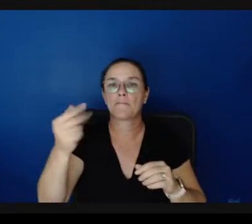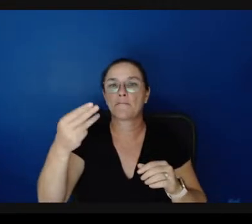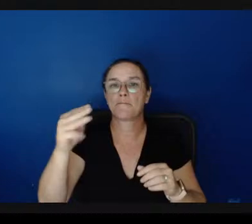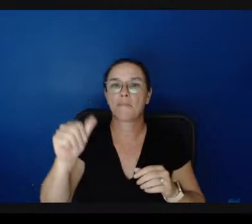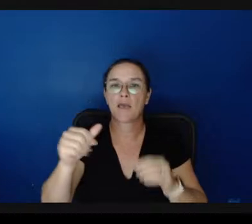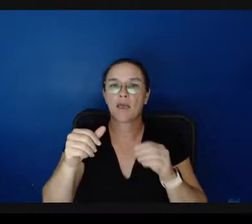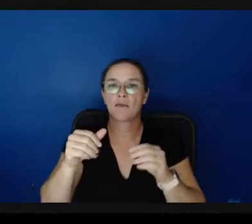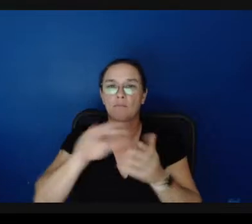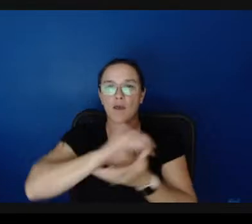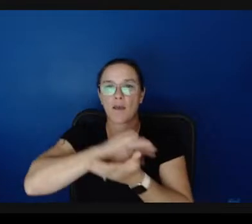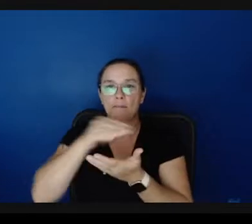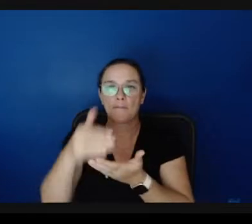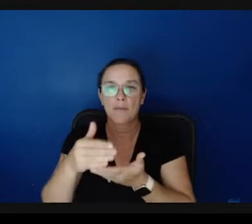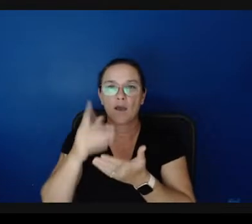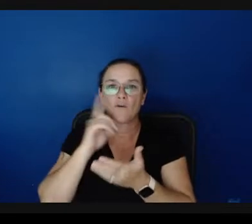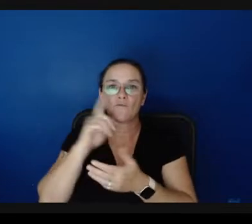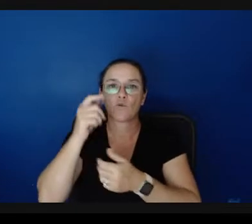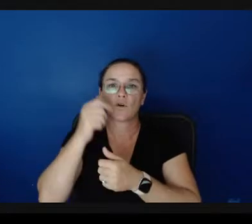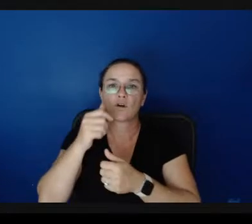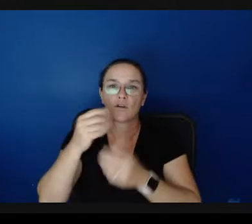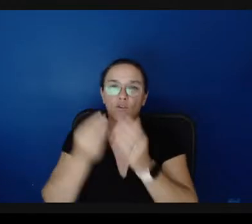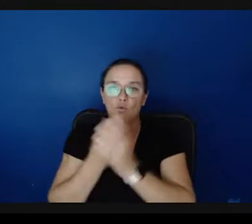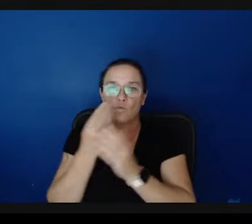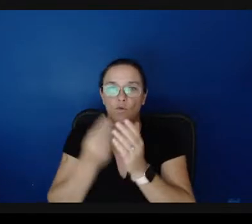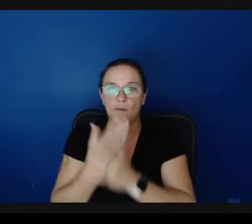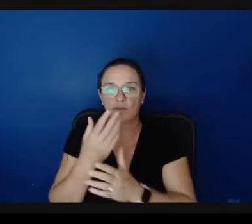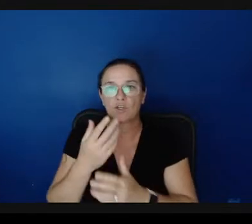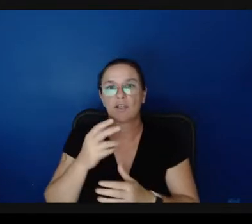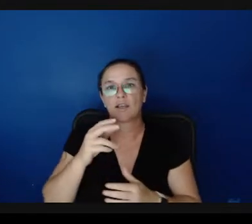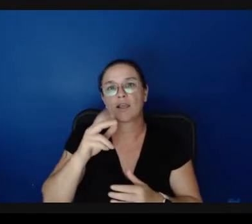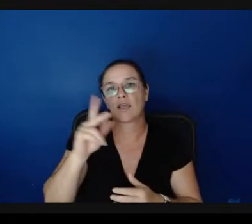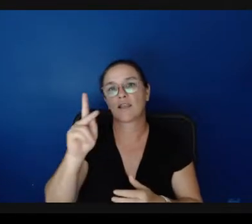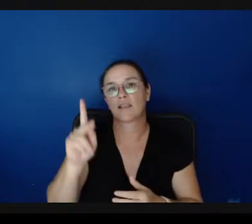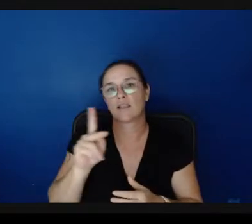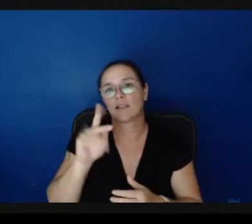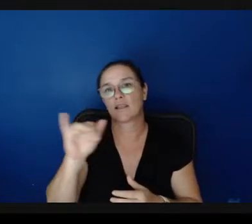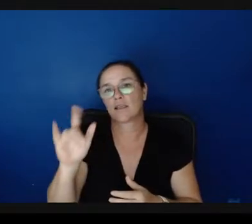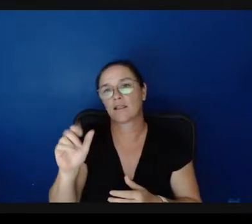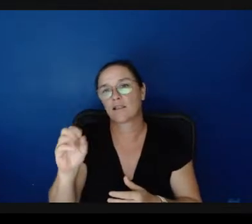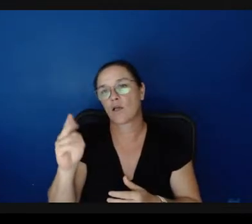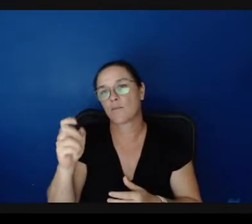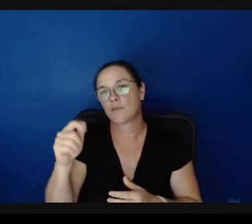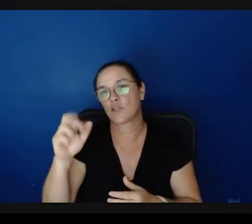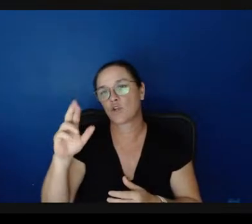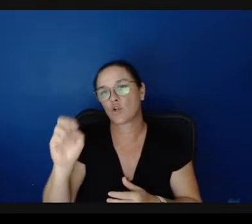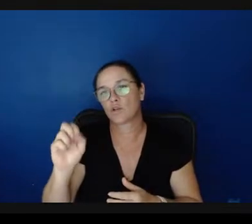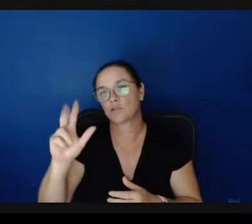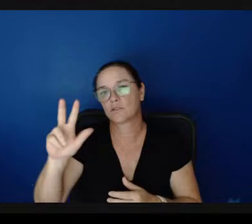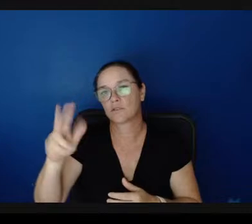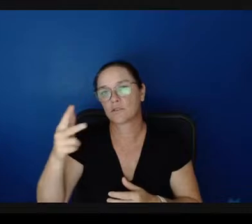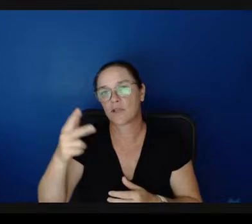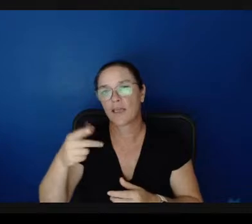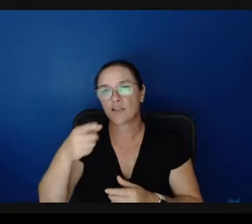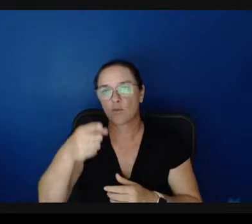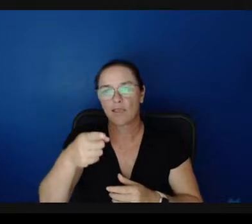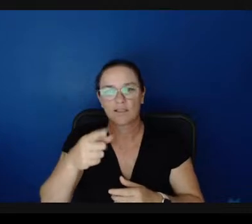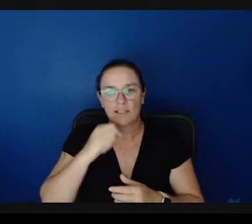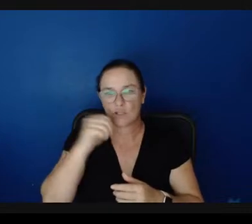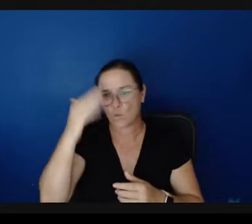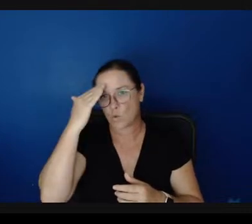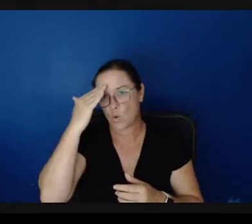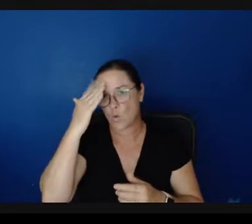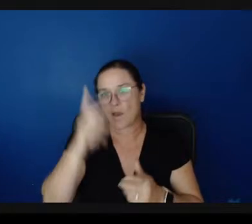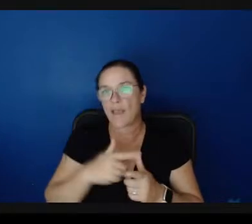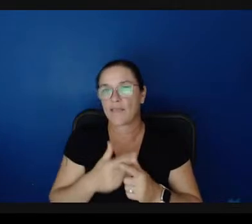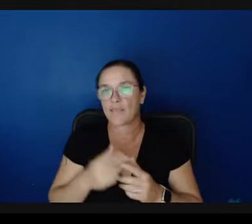eruption in cubic kilometers. So that's what this scale means, right? So there's like some eruption that with unknown volume. And then you see here's